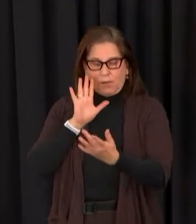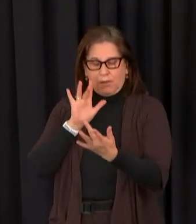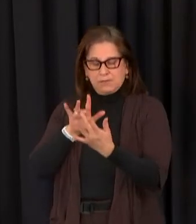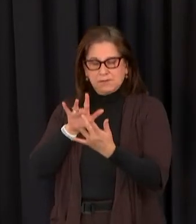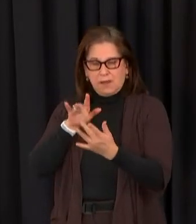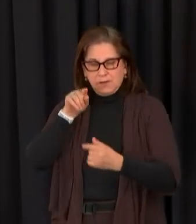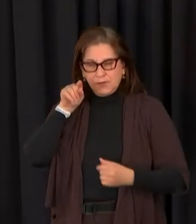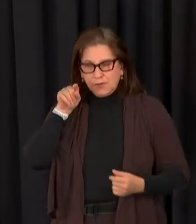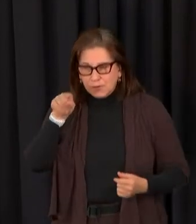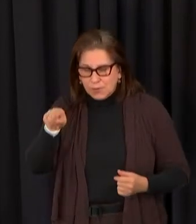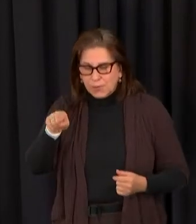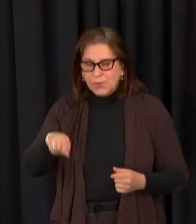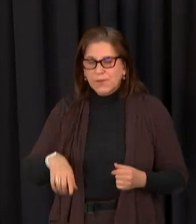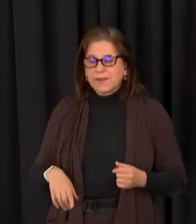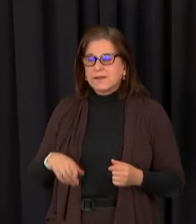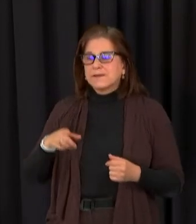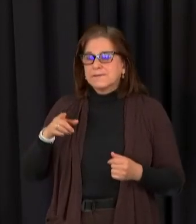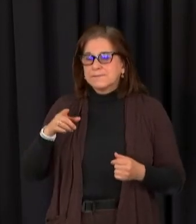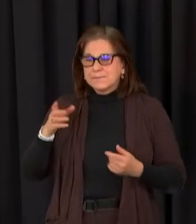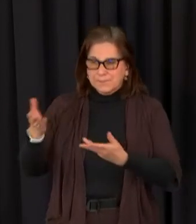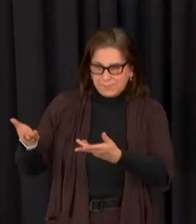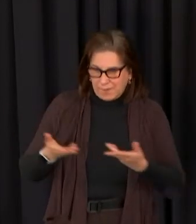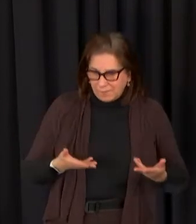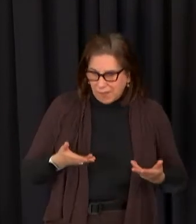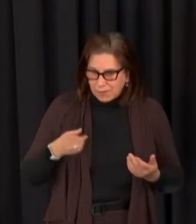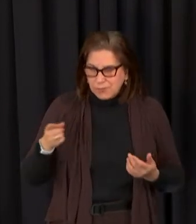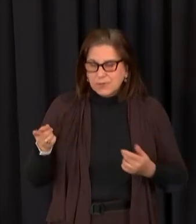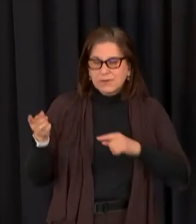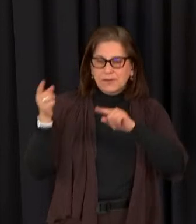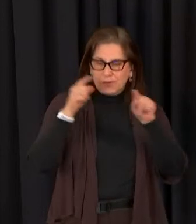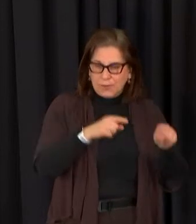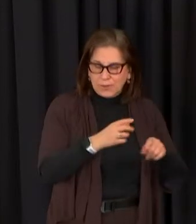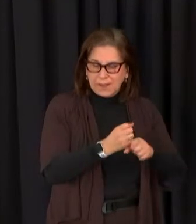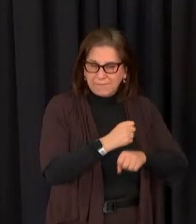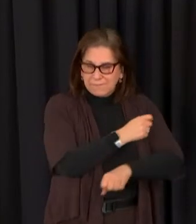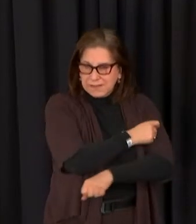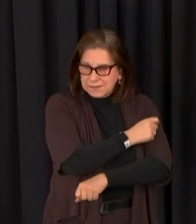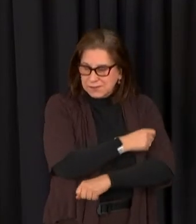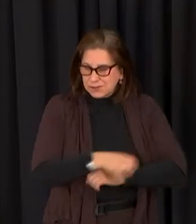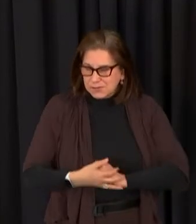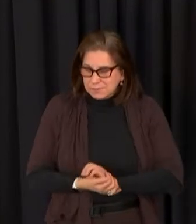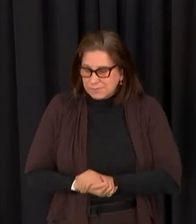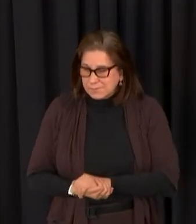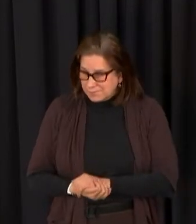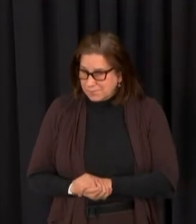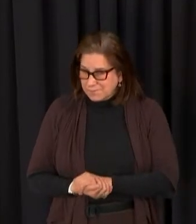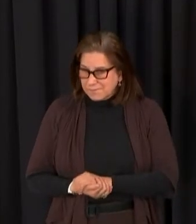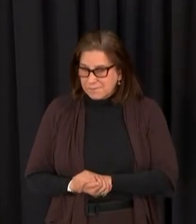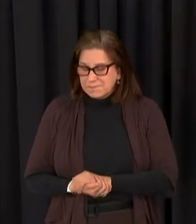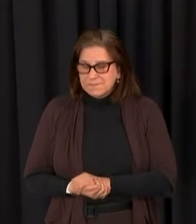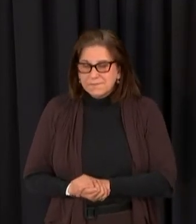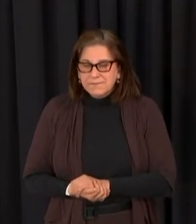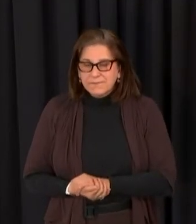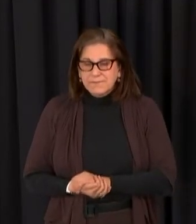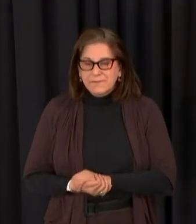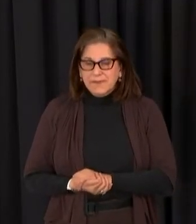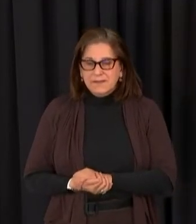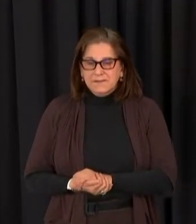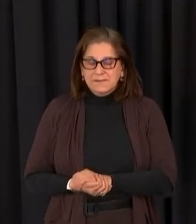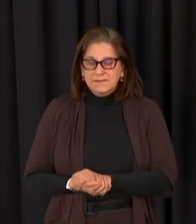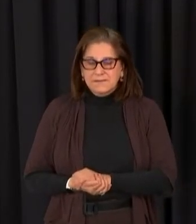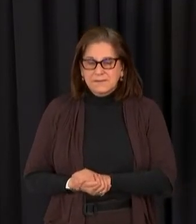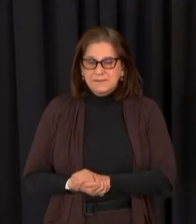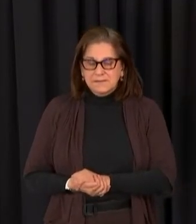the eligible people and workers that the district is vaccinating, and according